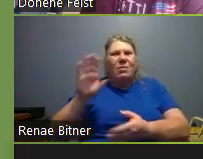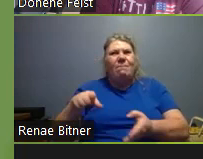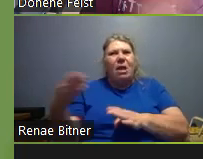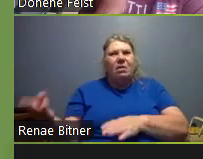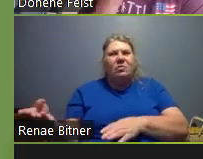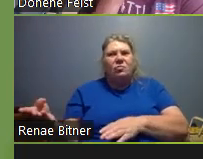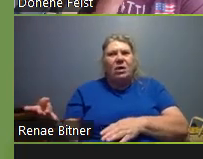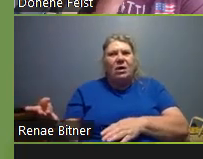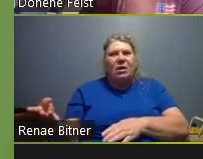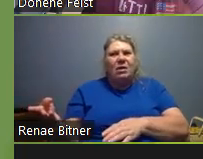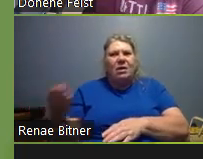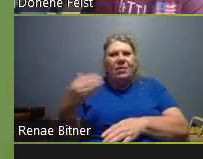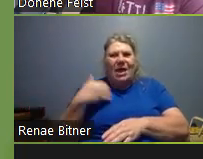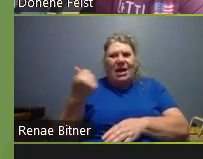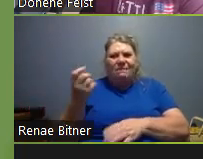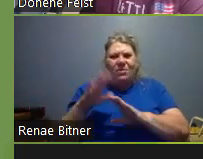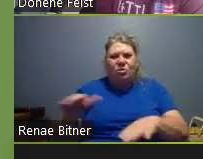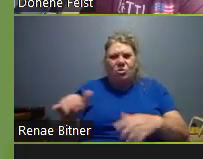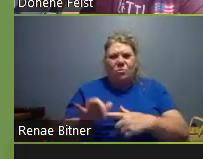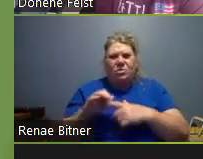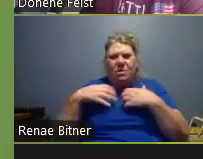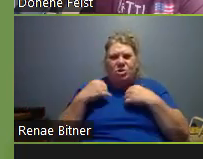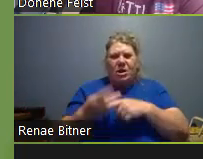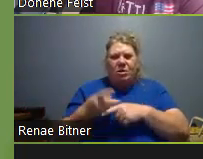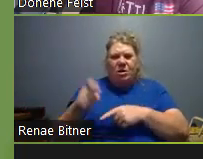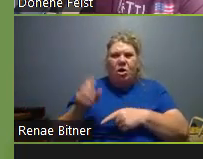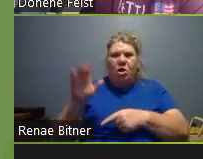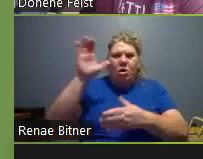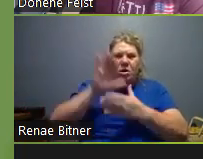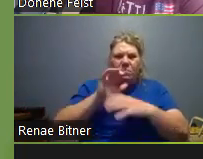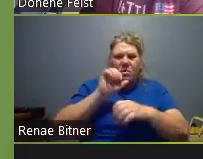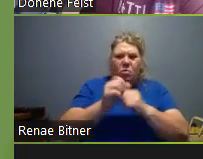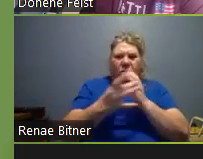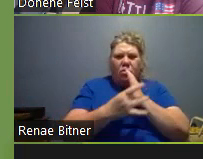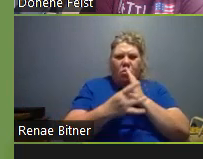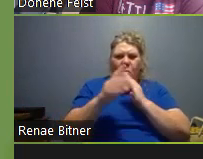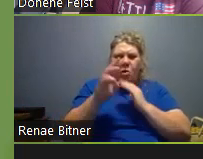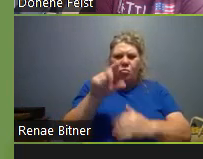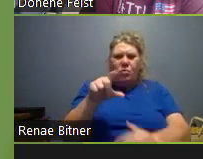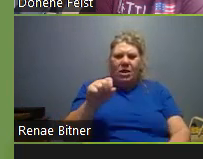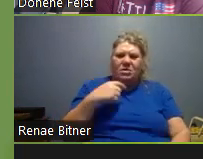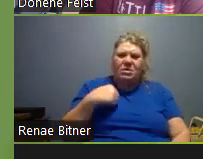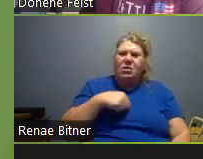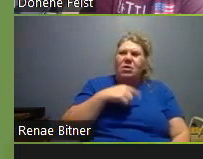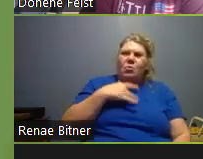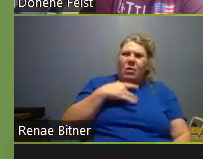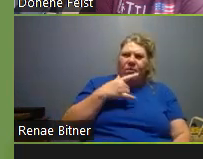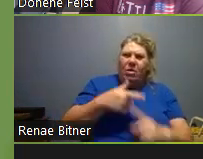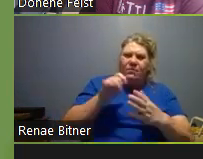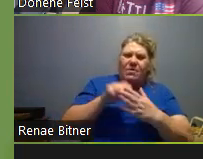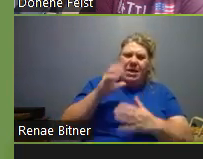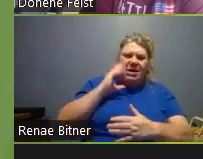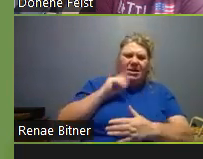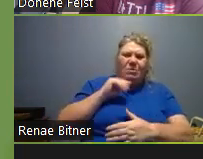had a couple of children with special healthcare needs, and her husband worked on the oil rigs, and we really felt from that experience that it